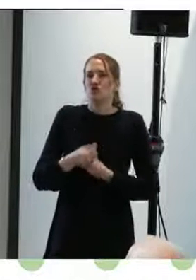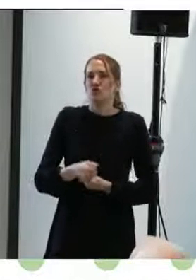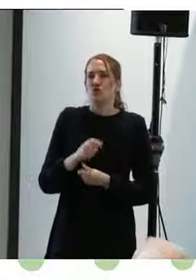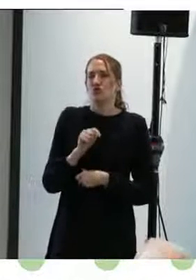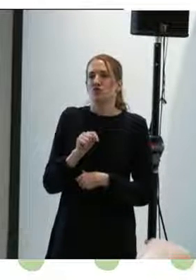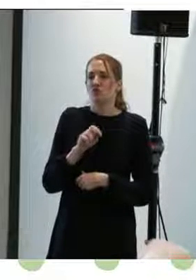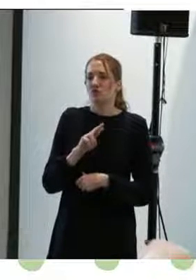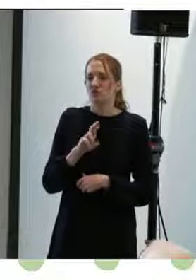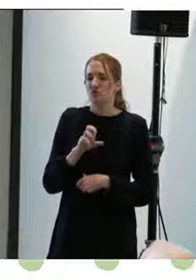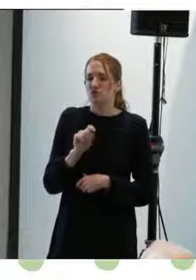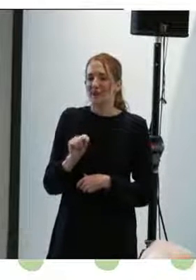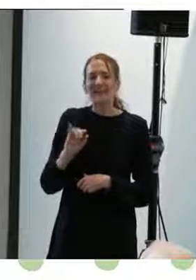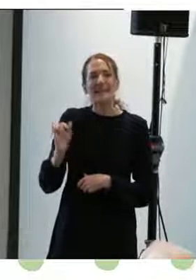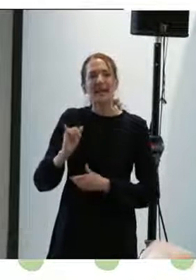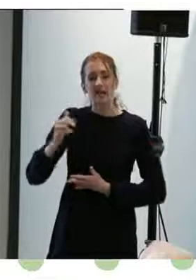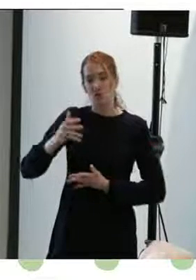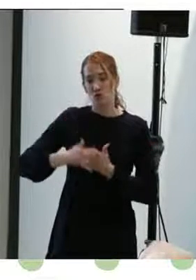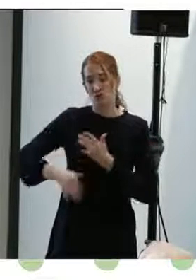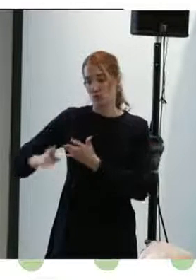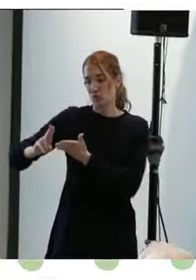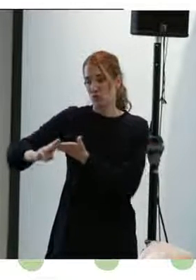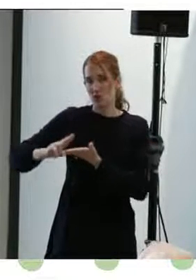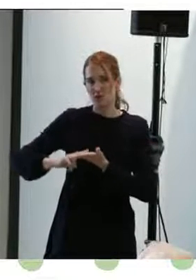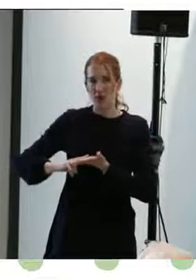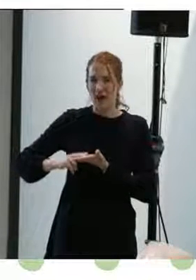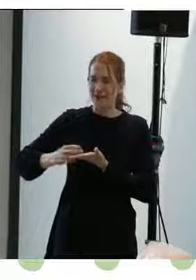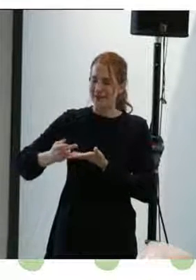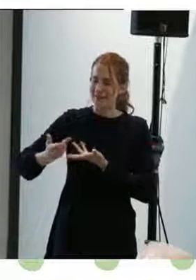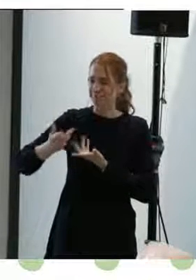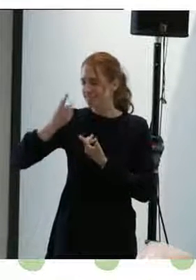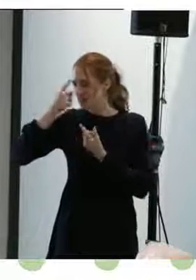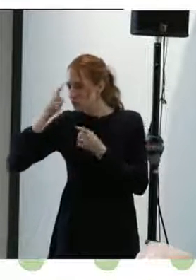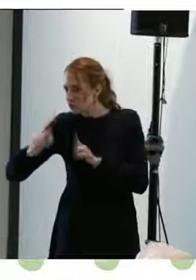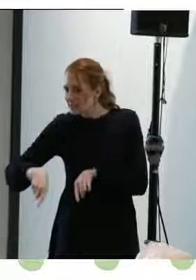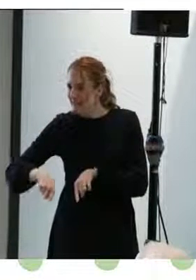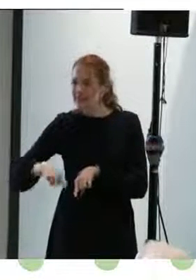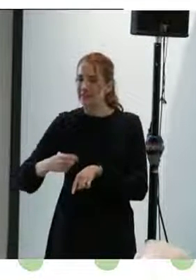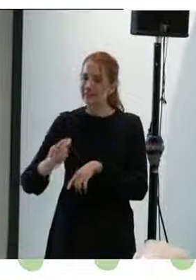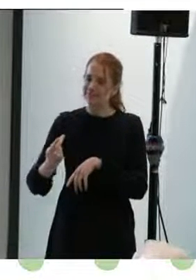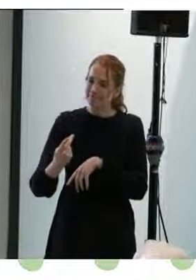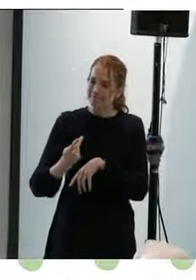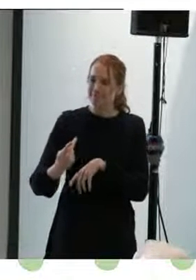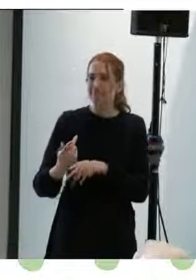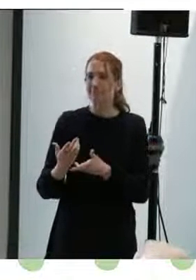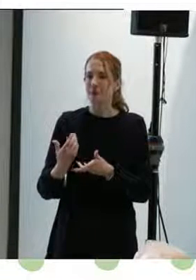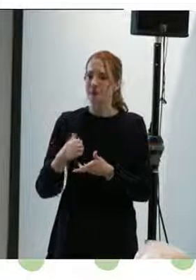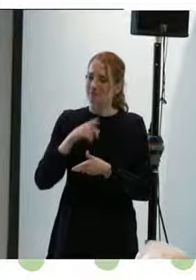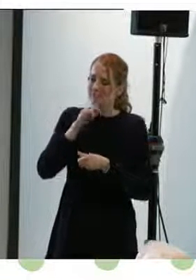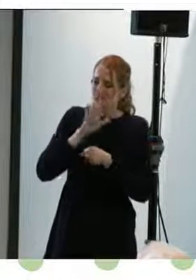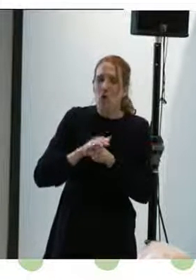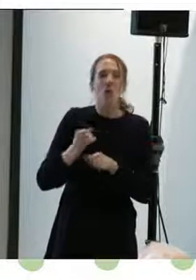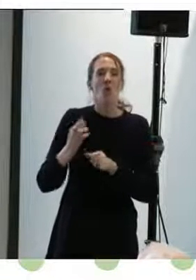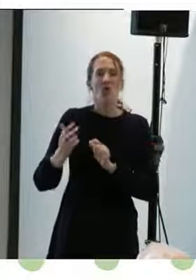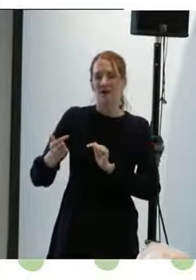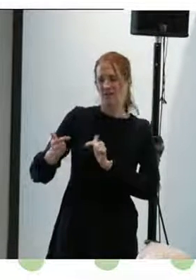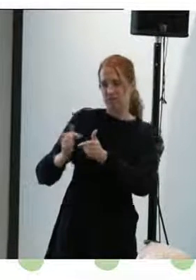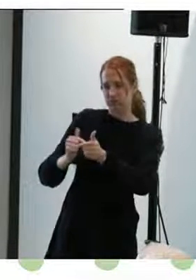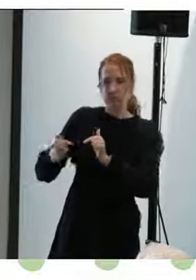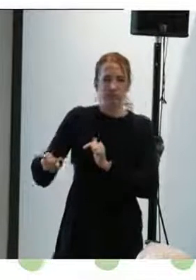a social contract or an agreement or a sense of kind of mutual obligation or reciprocity.